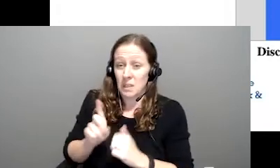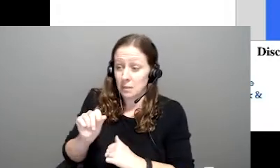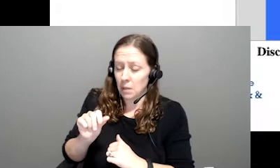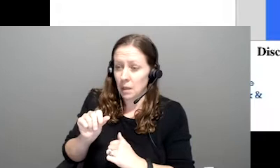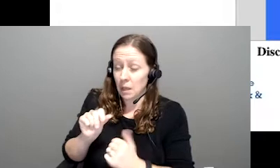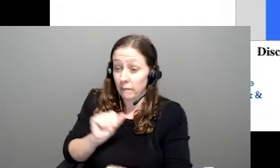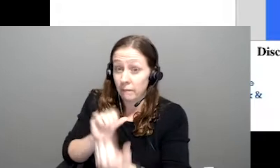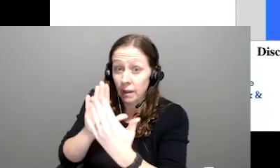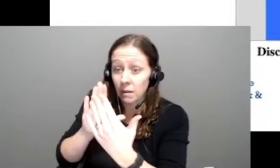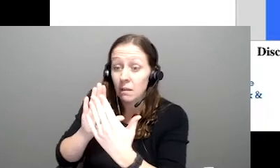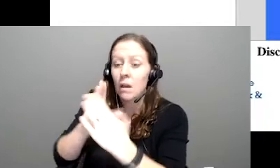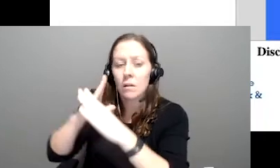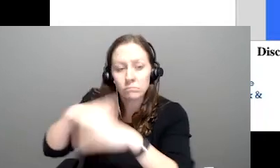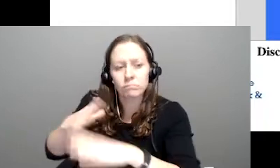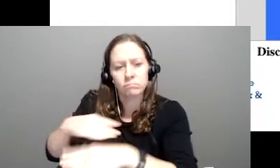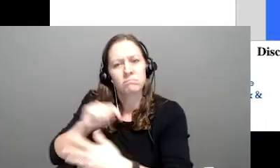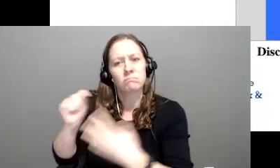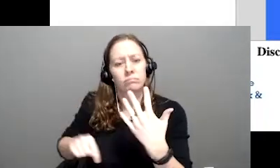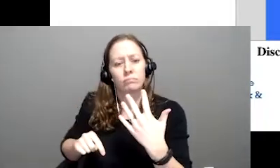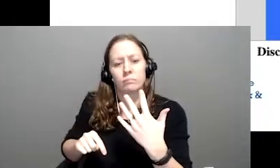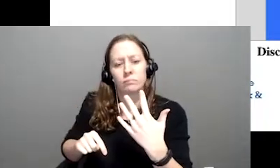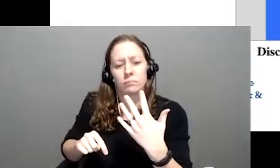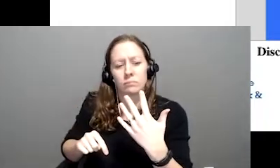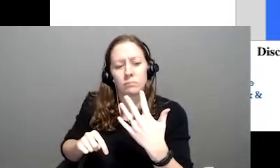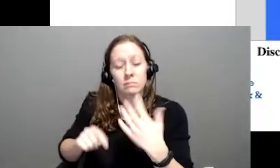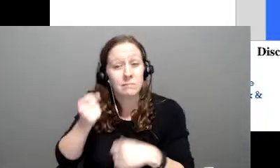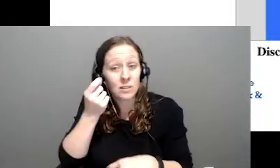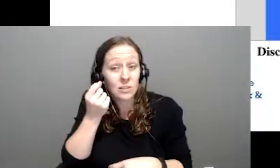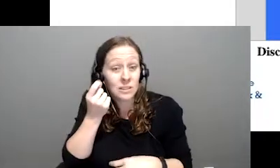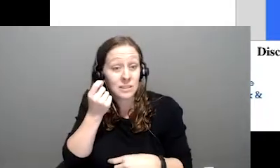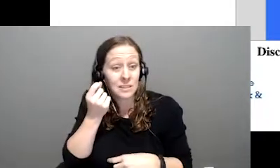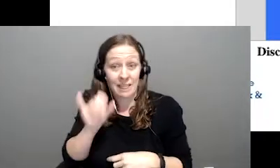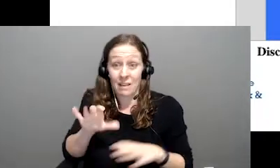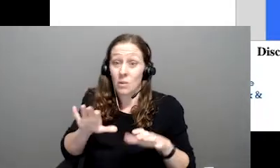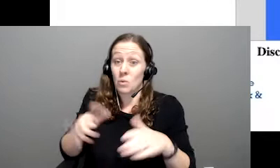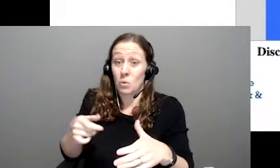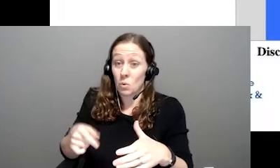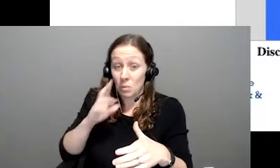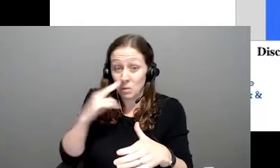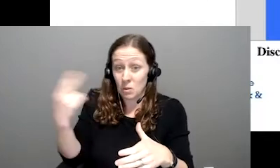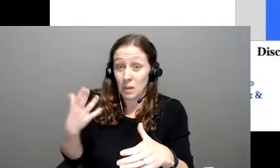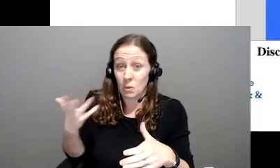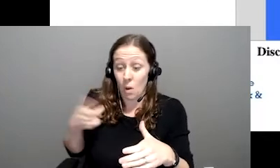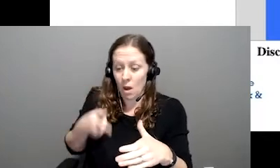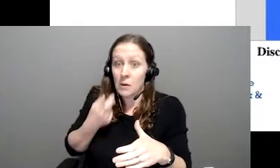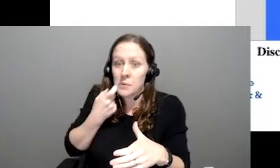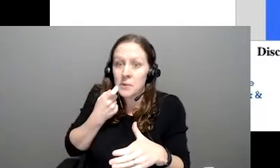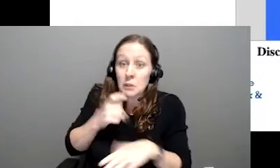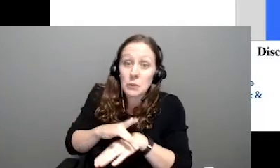to employment participation restrictions. But I think what's unique to this group is that being at the early career